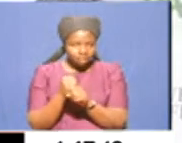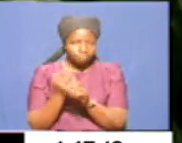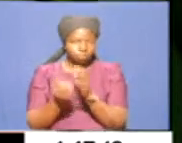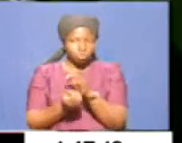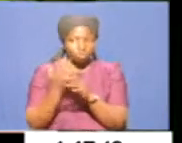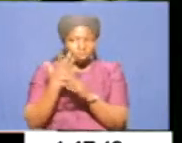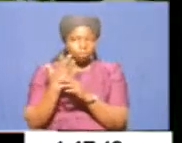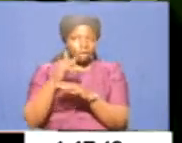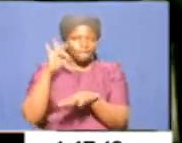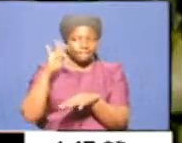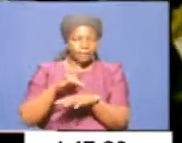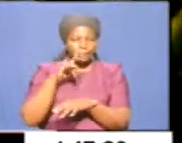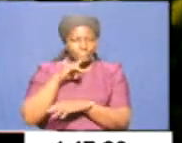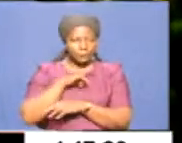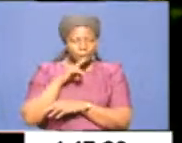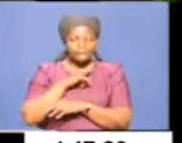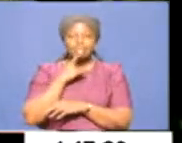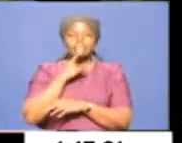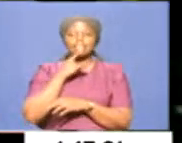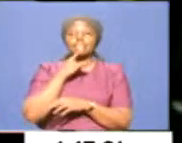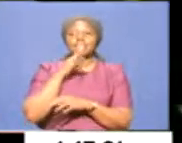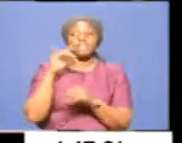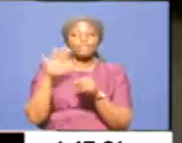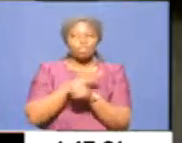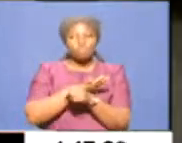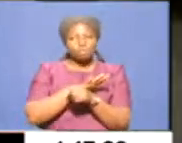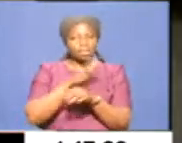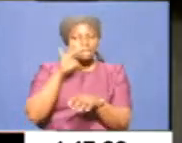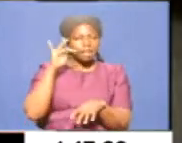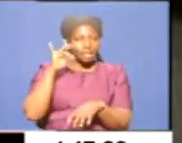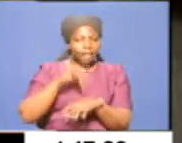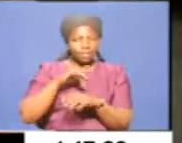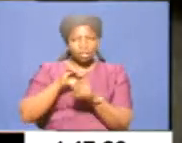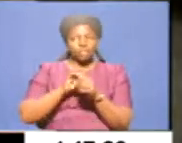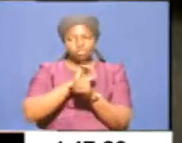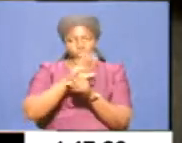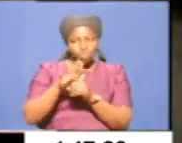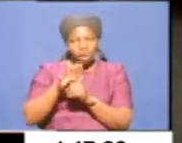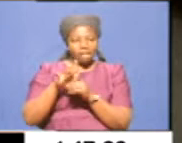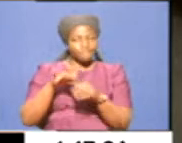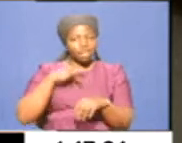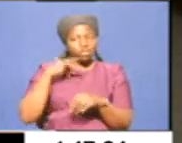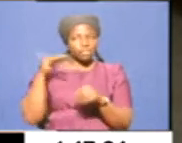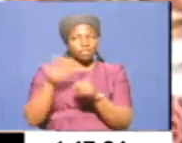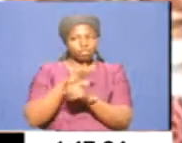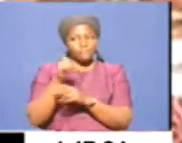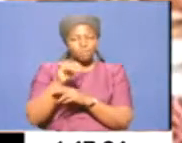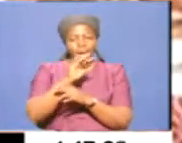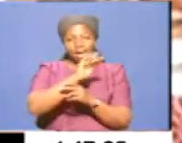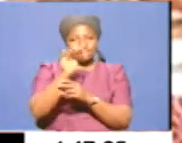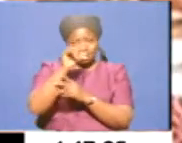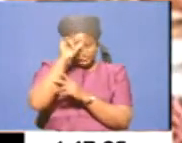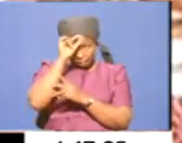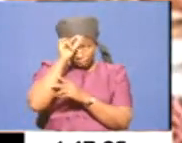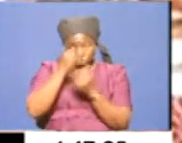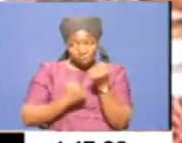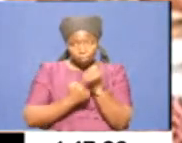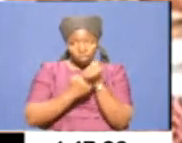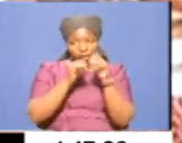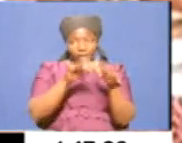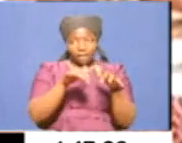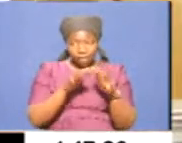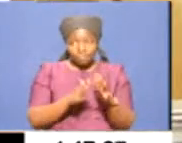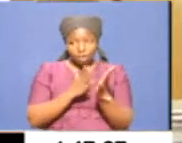affected. He emphasized that the full effect of the pandemic were yet to be fully felt as he challenged the government to support farmers